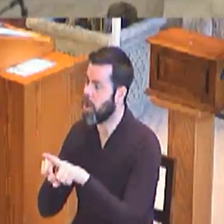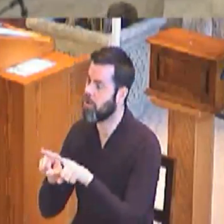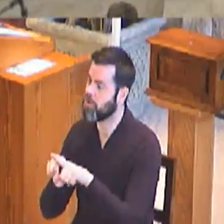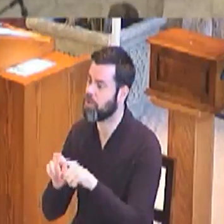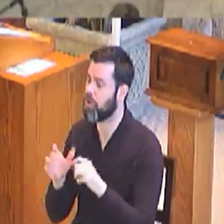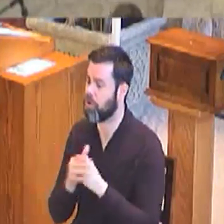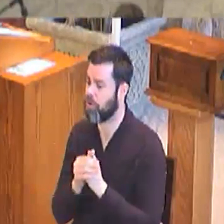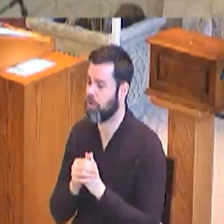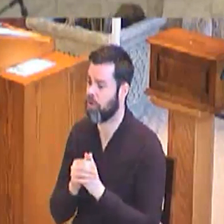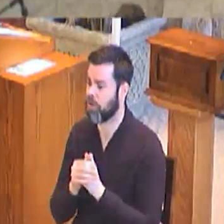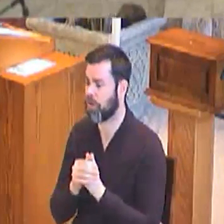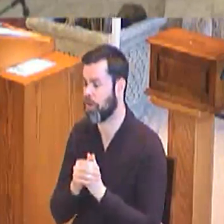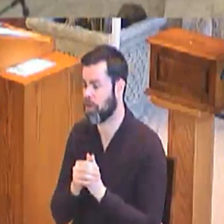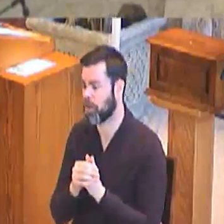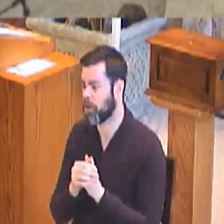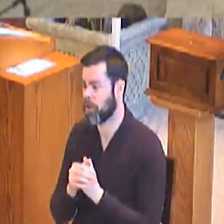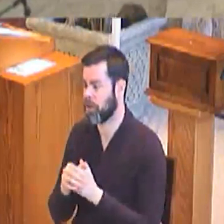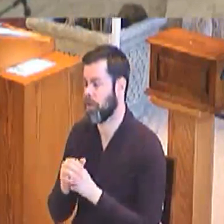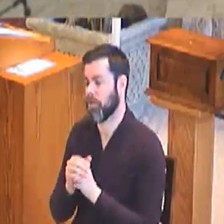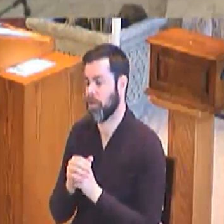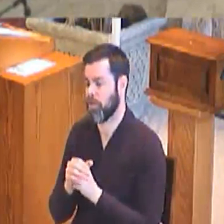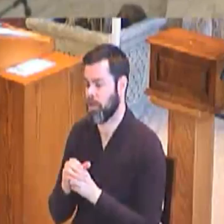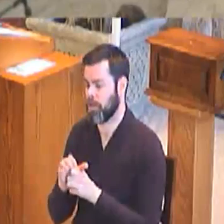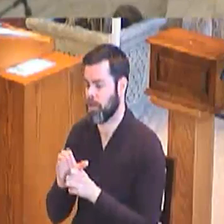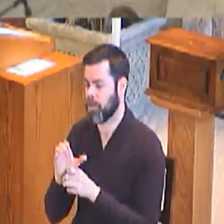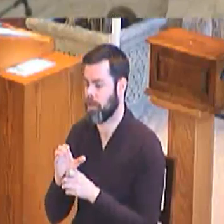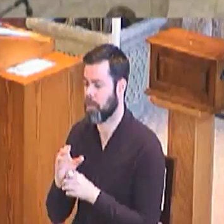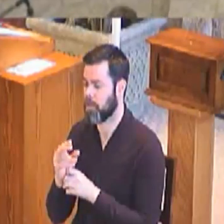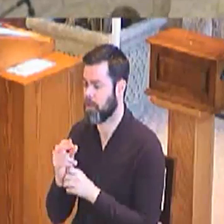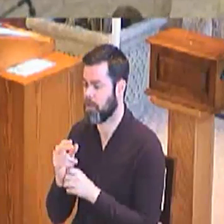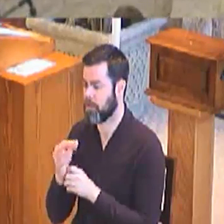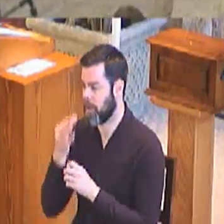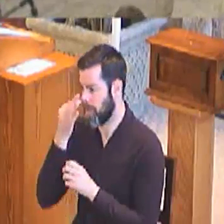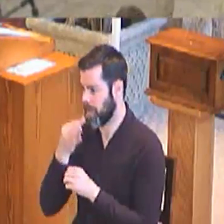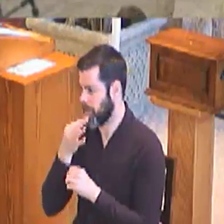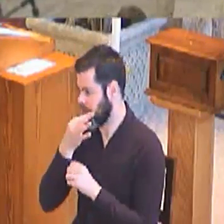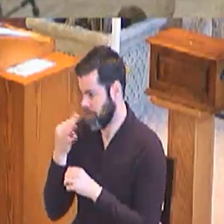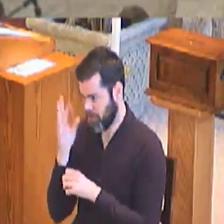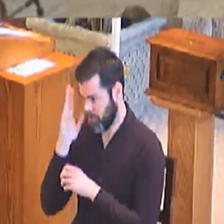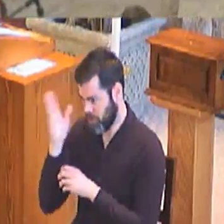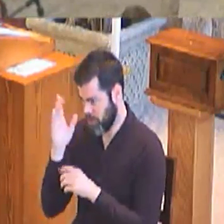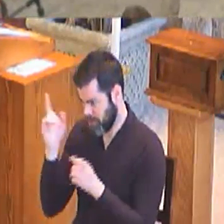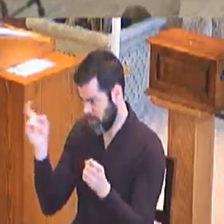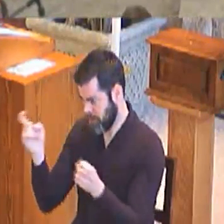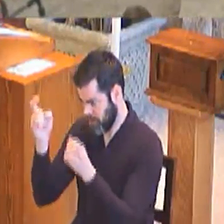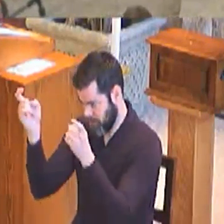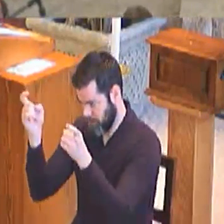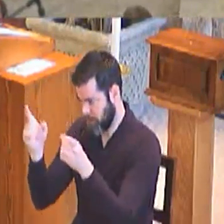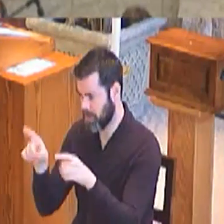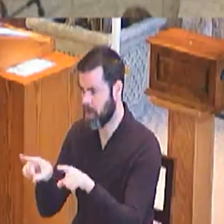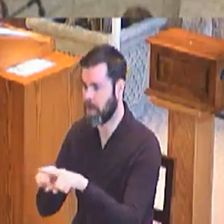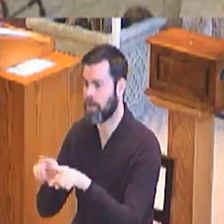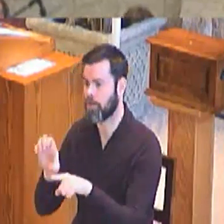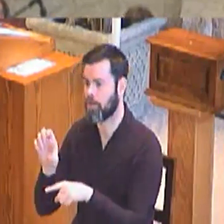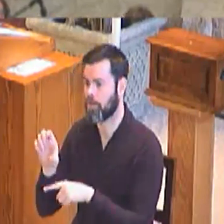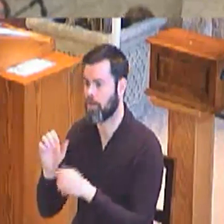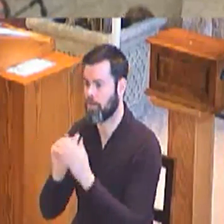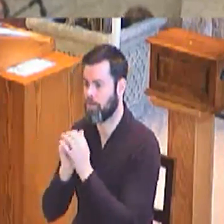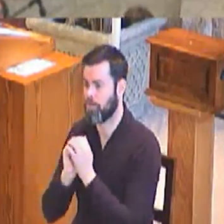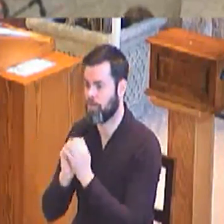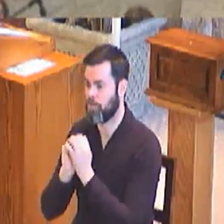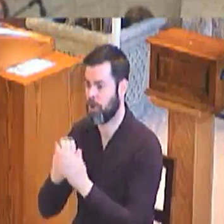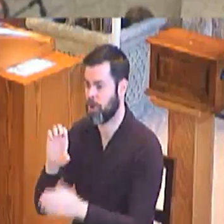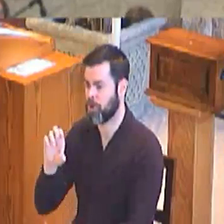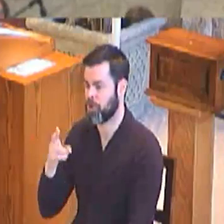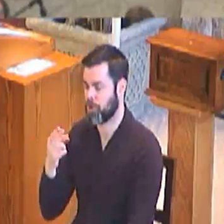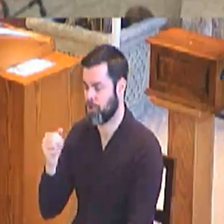union, communion with the elements on Thursday evening. Then we'll also have our prayer chaplains assisting us as we wash